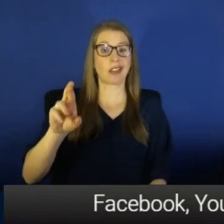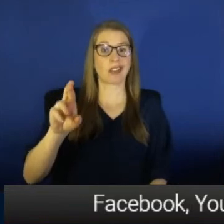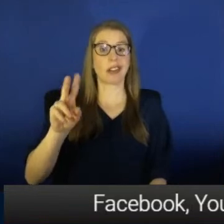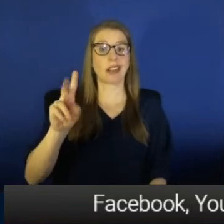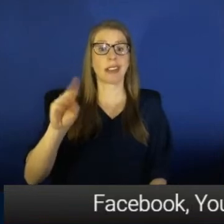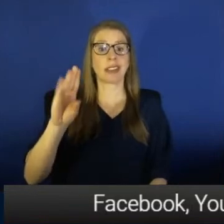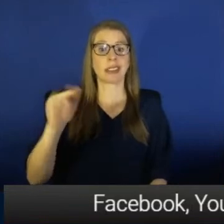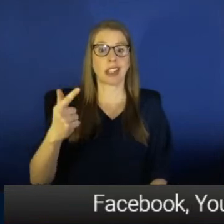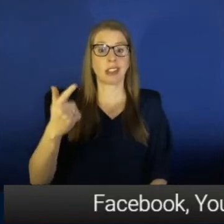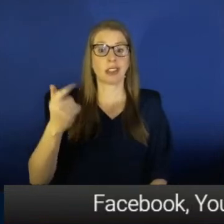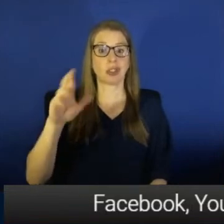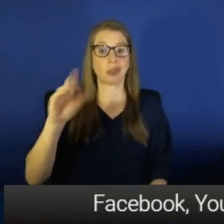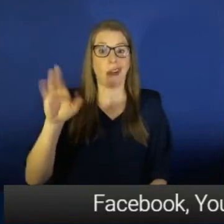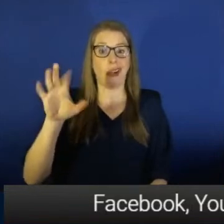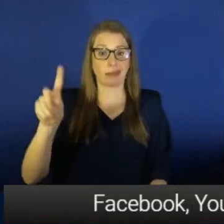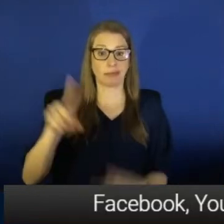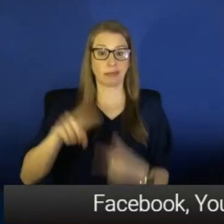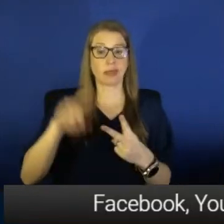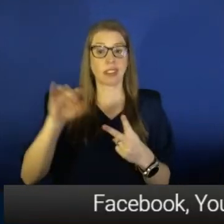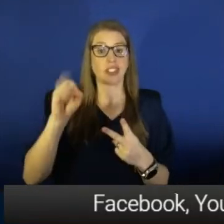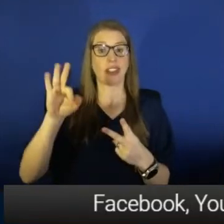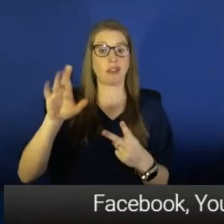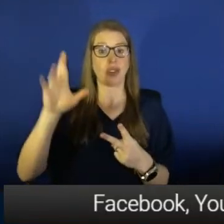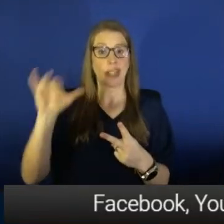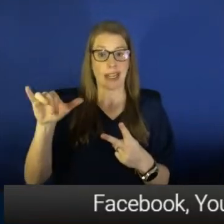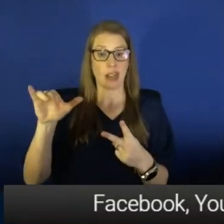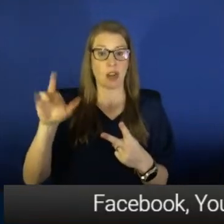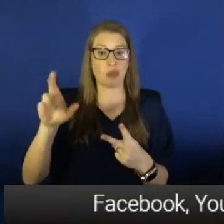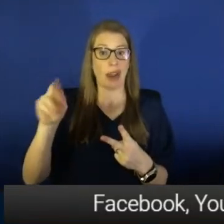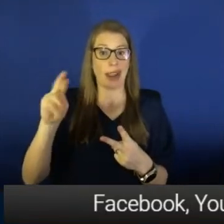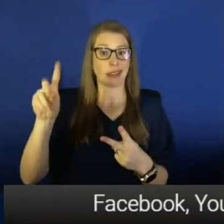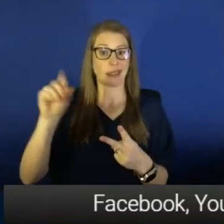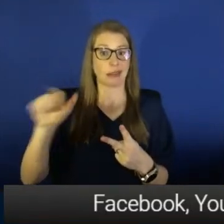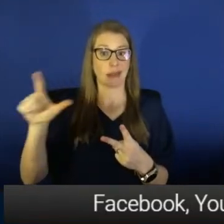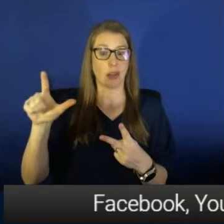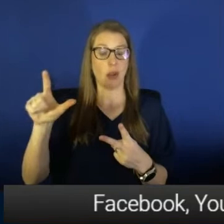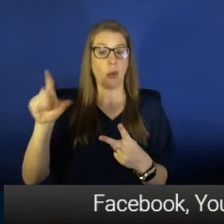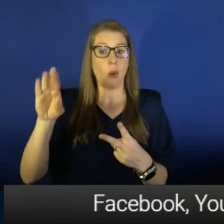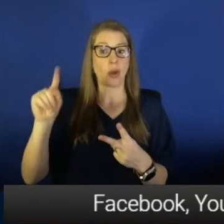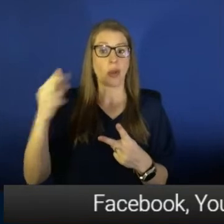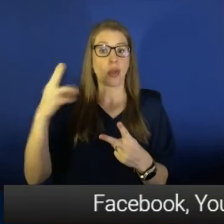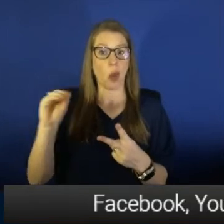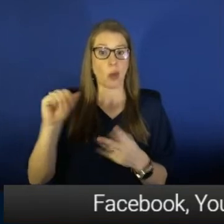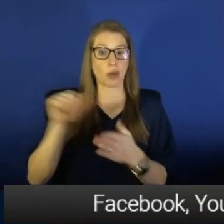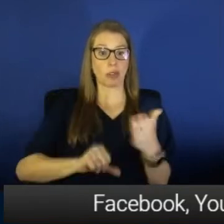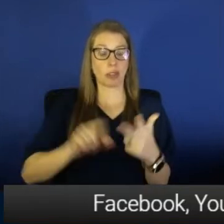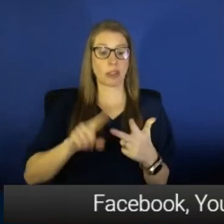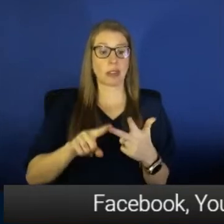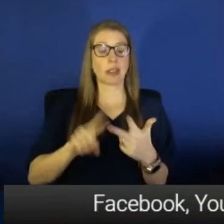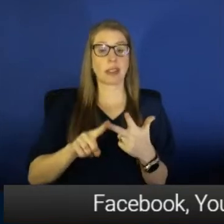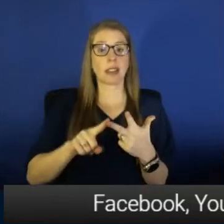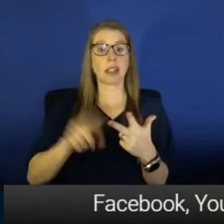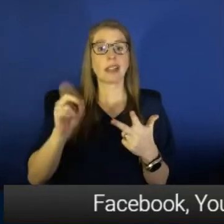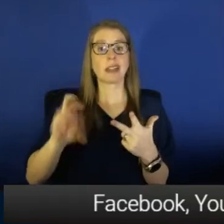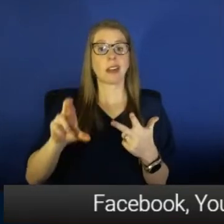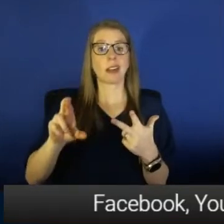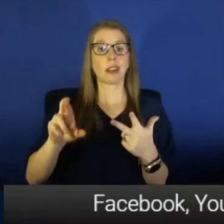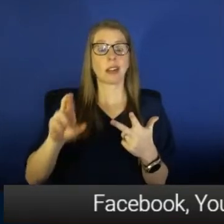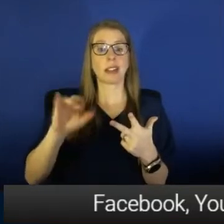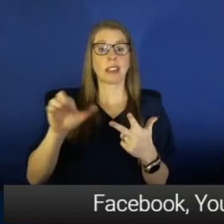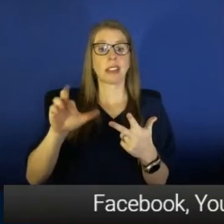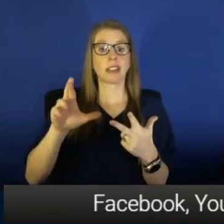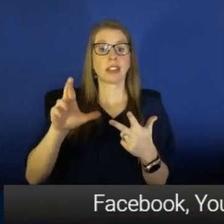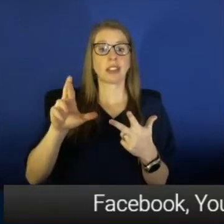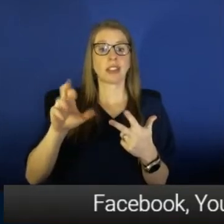morning along with Dr. Jeffrey Randall, orthopedic surgeon and head team physician with Kansas Team Health, and Dr. Jared Harrell,